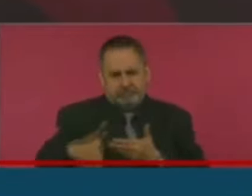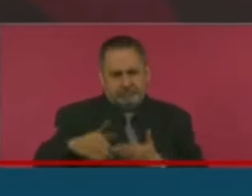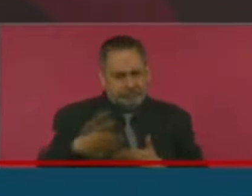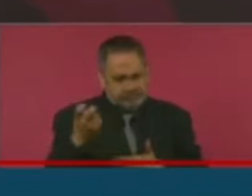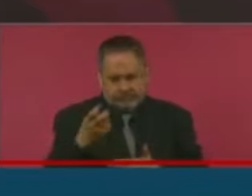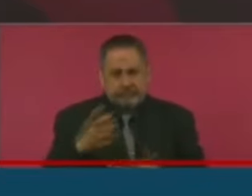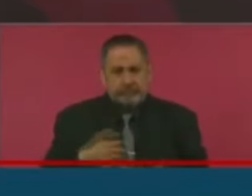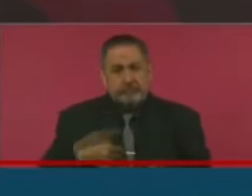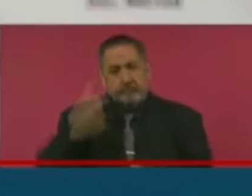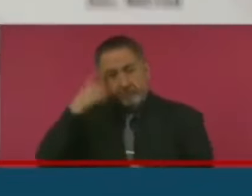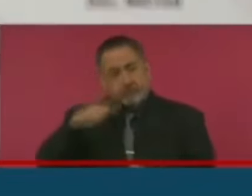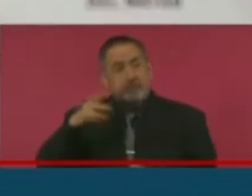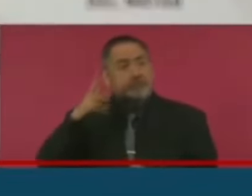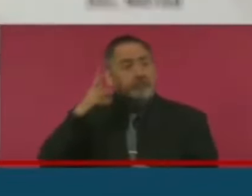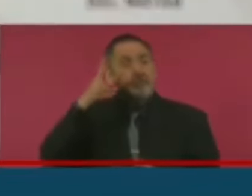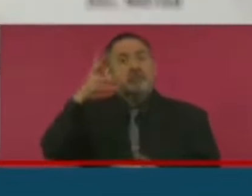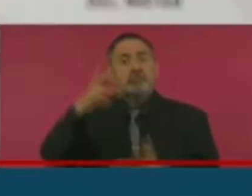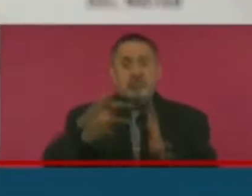para que nunca más